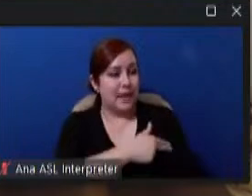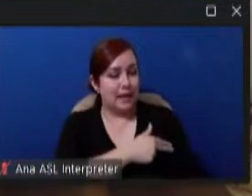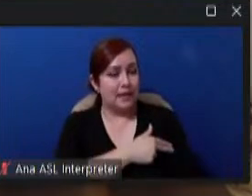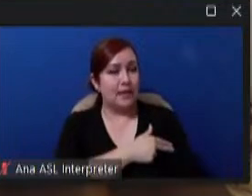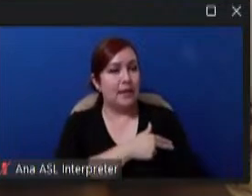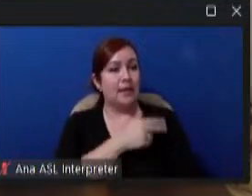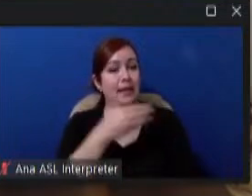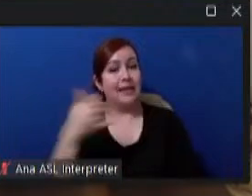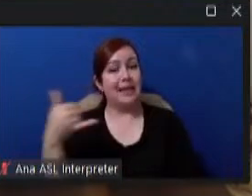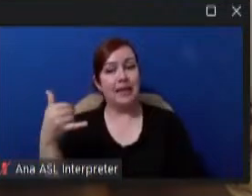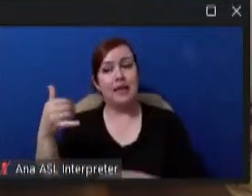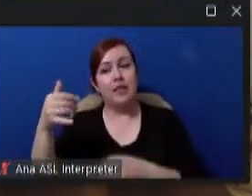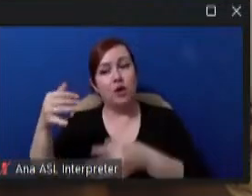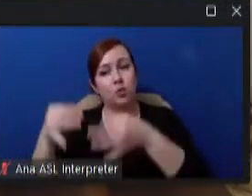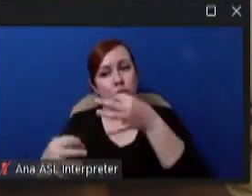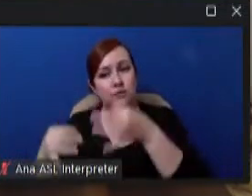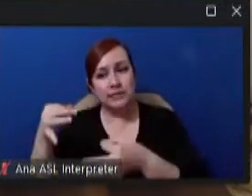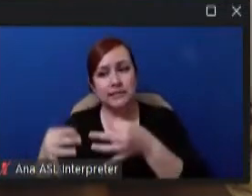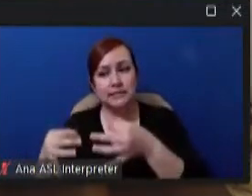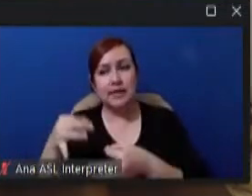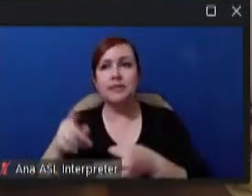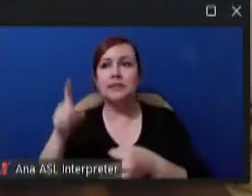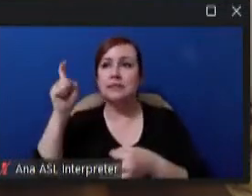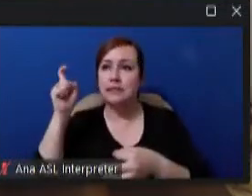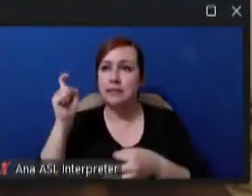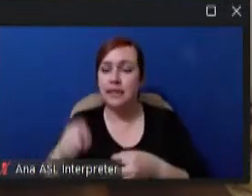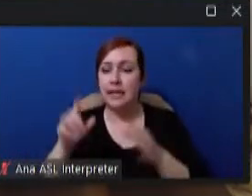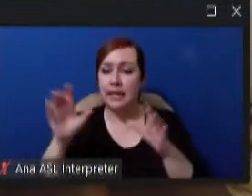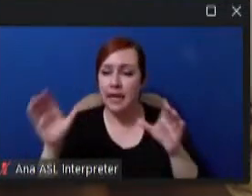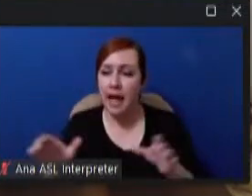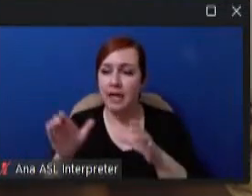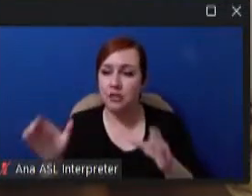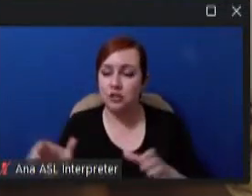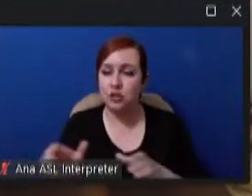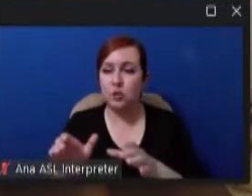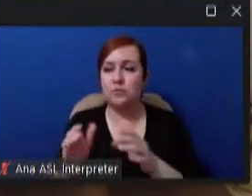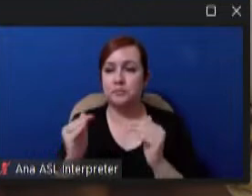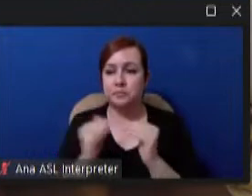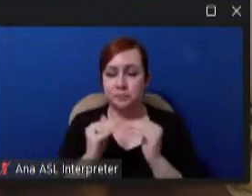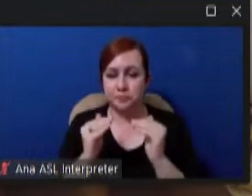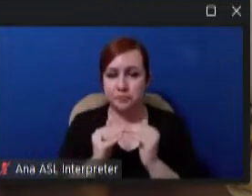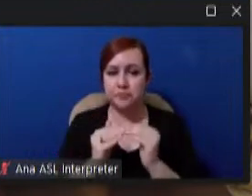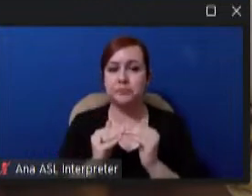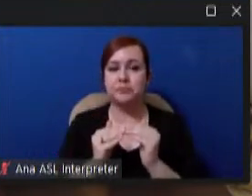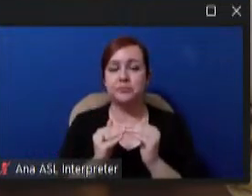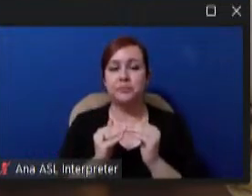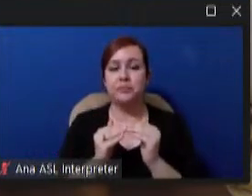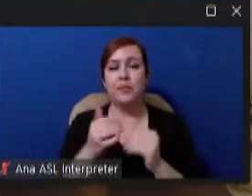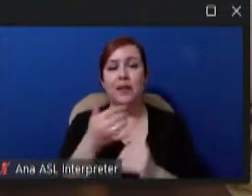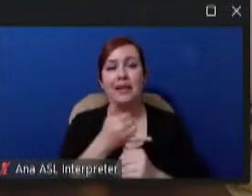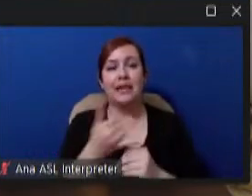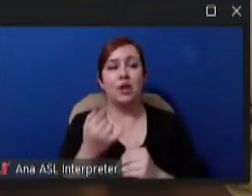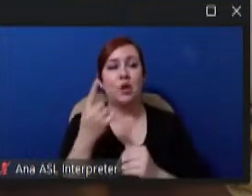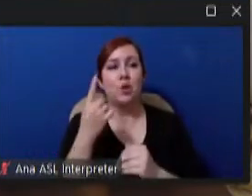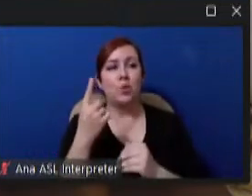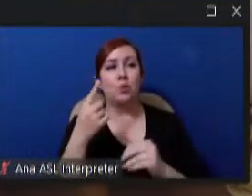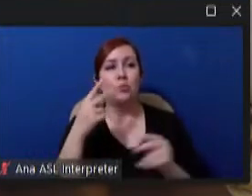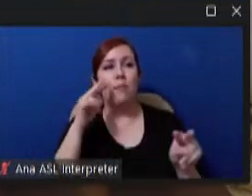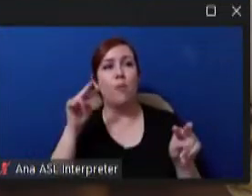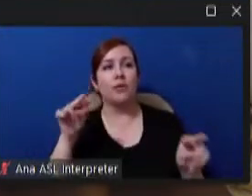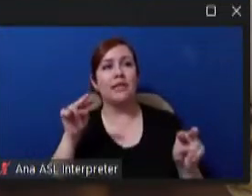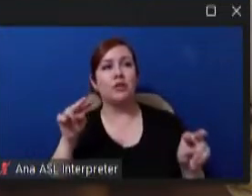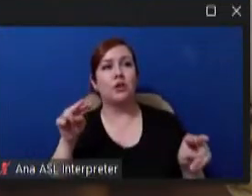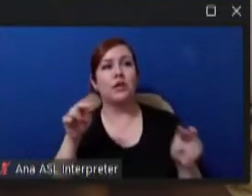for justice operators and healthcare workers. This requires ongoing work. The